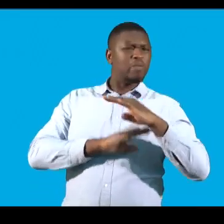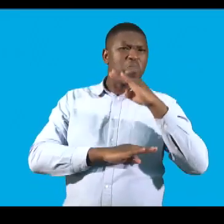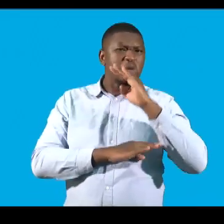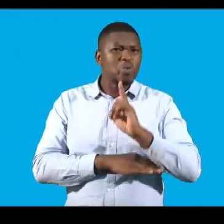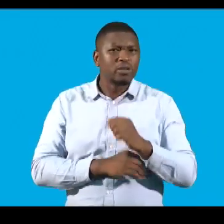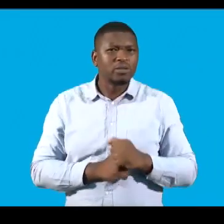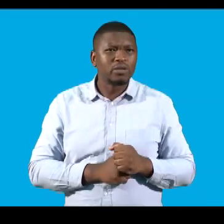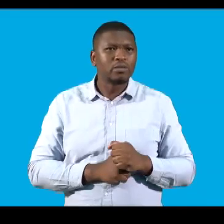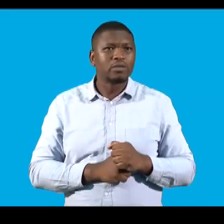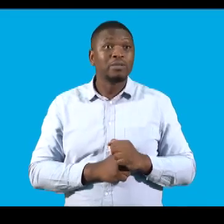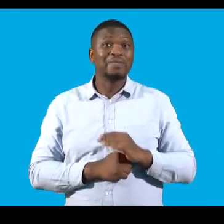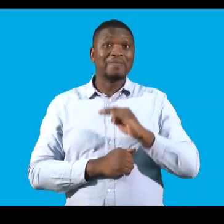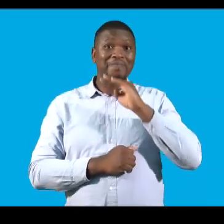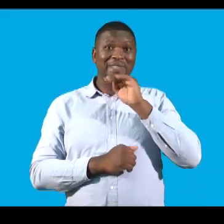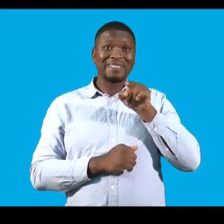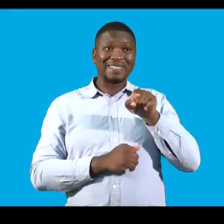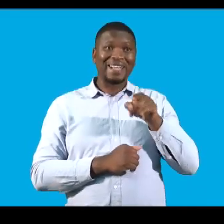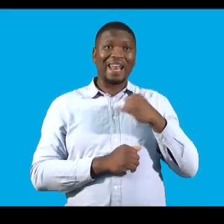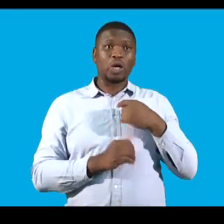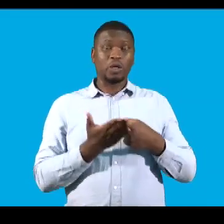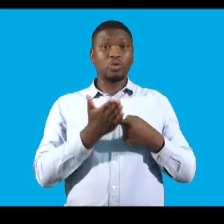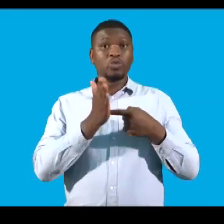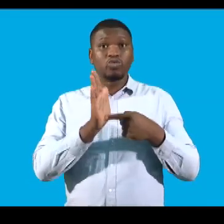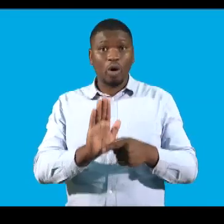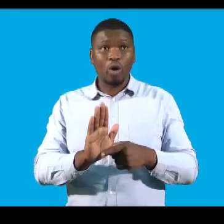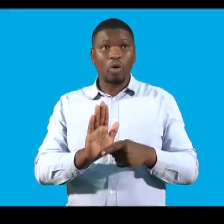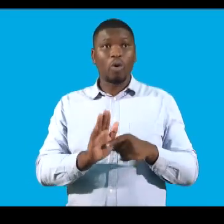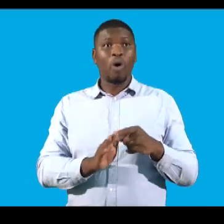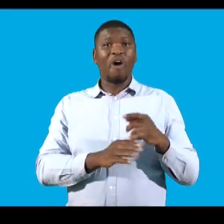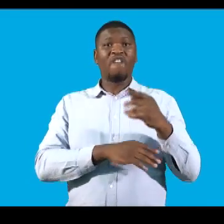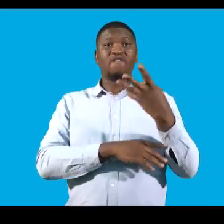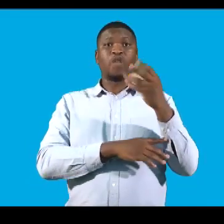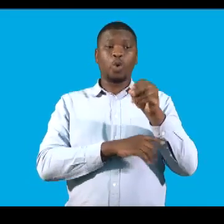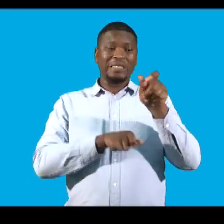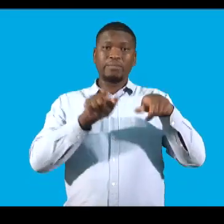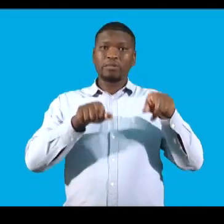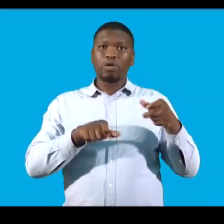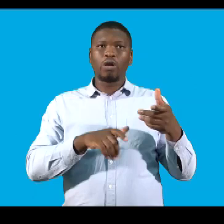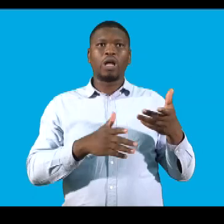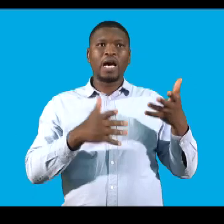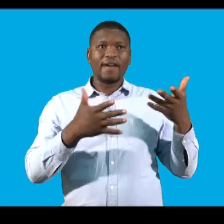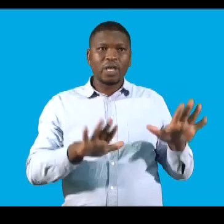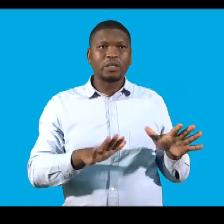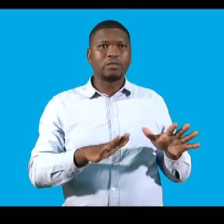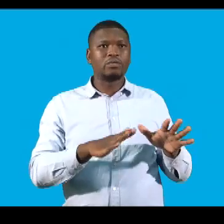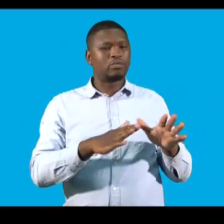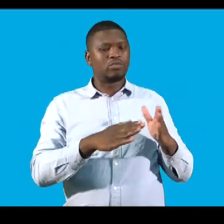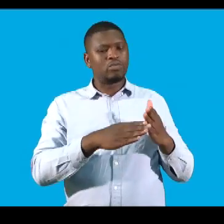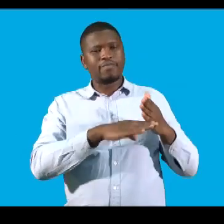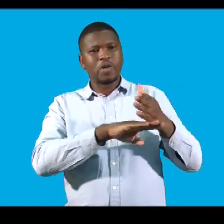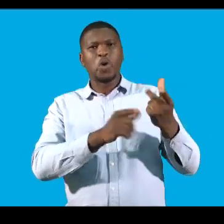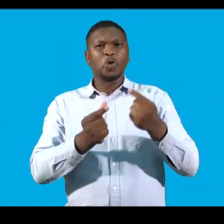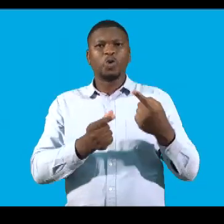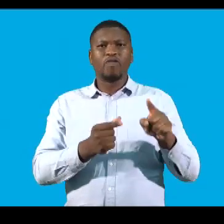to us? It is euphemizing the fact that 40 people have passed because of